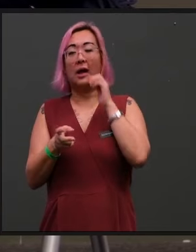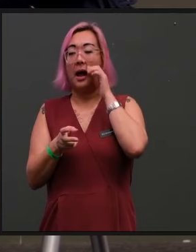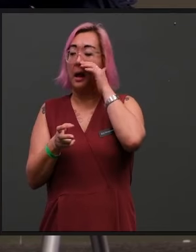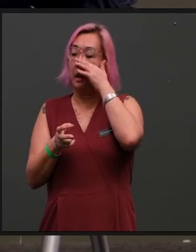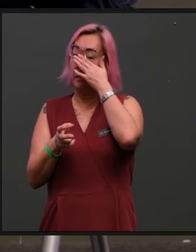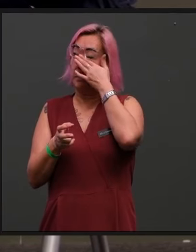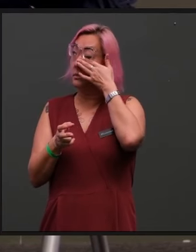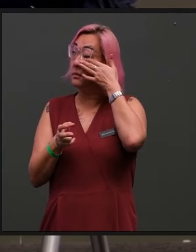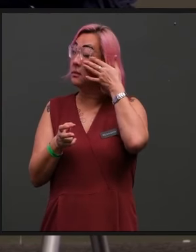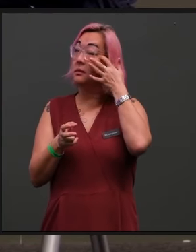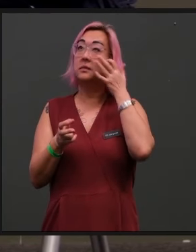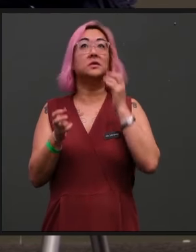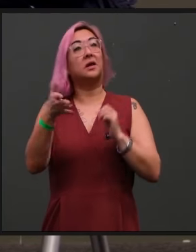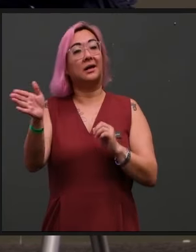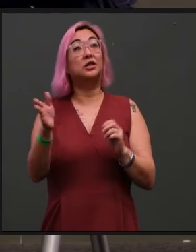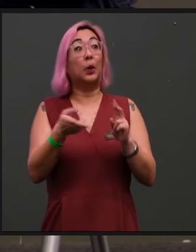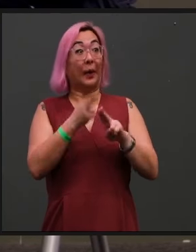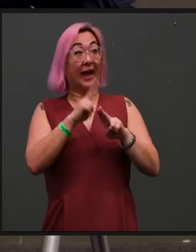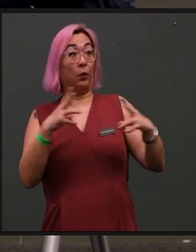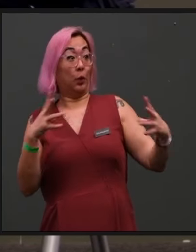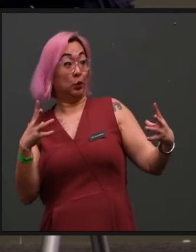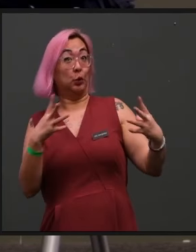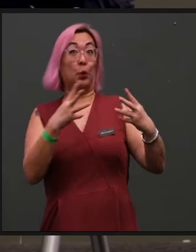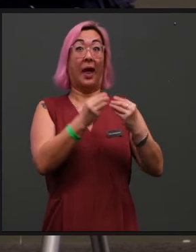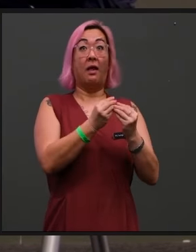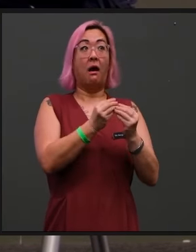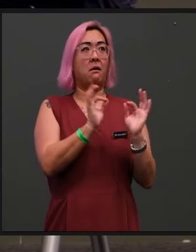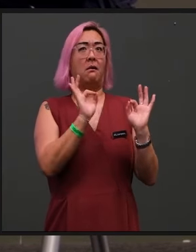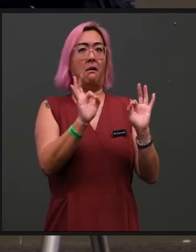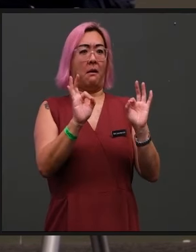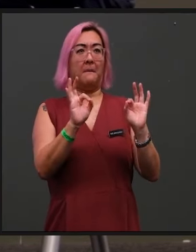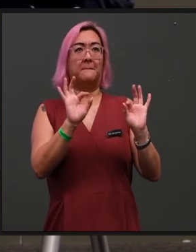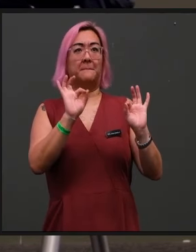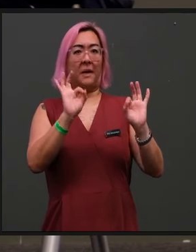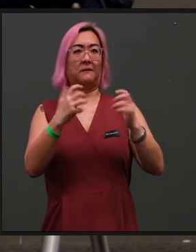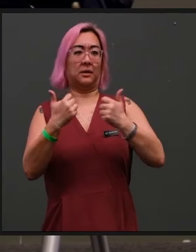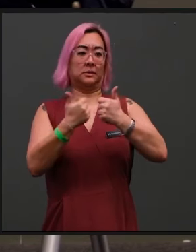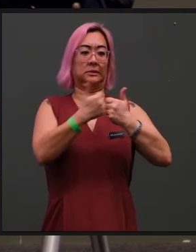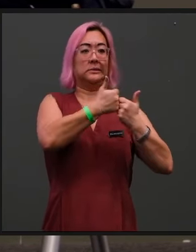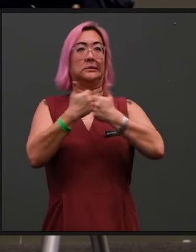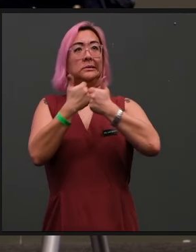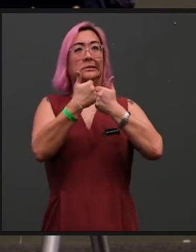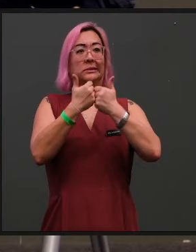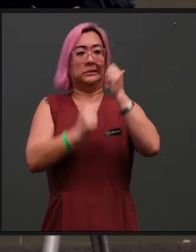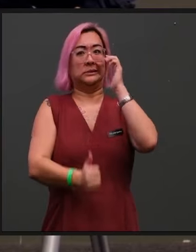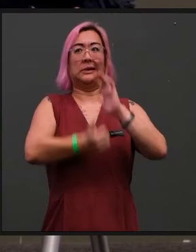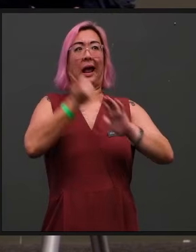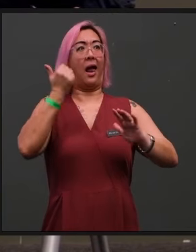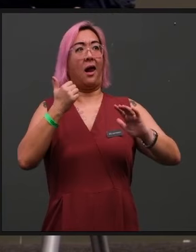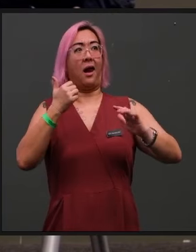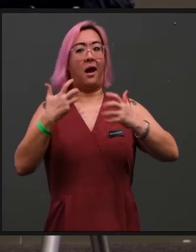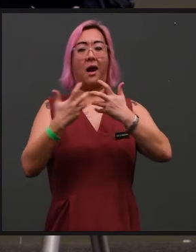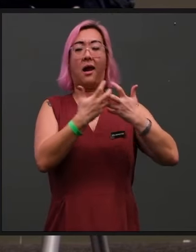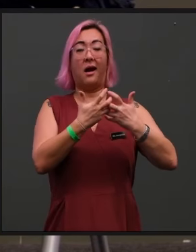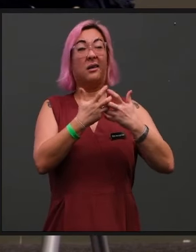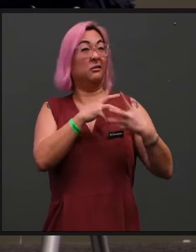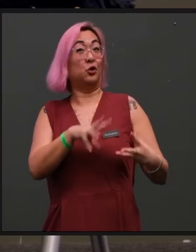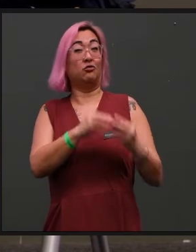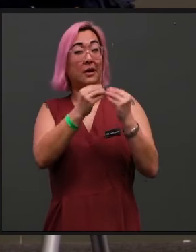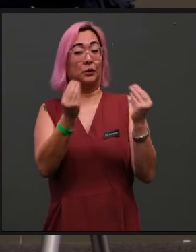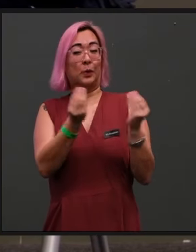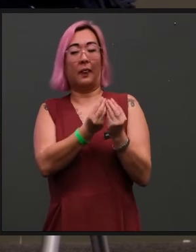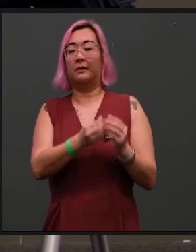to work together, we could complement each other's skills and abilities and make something together.